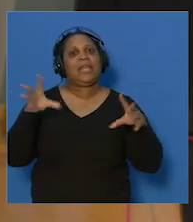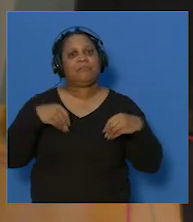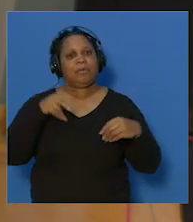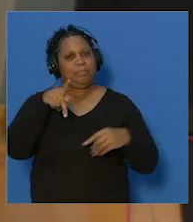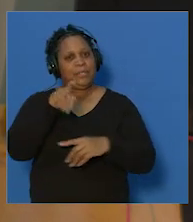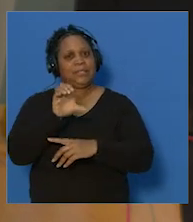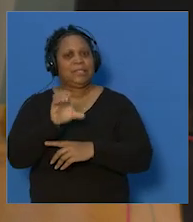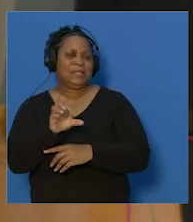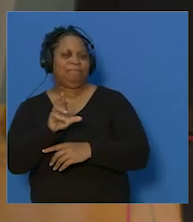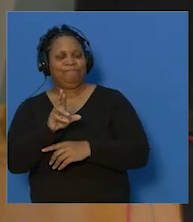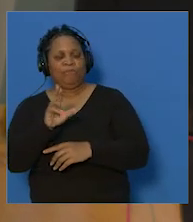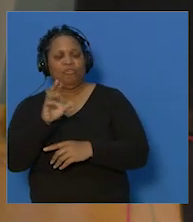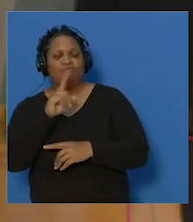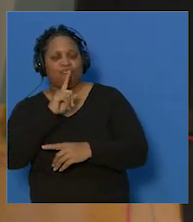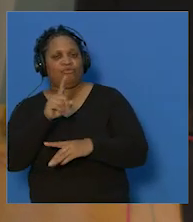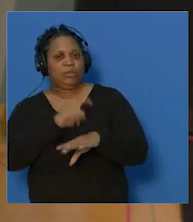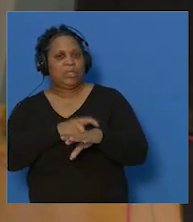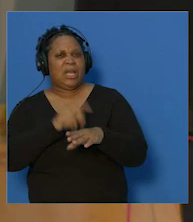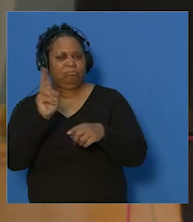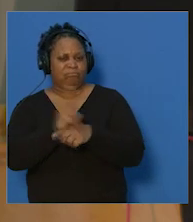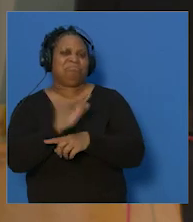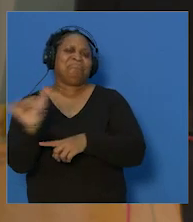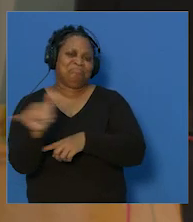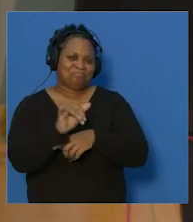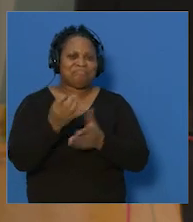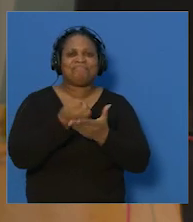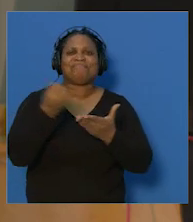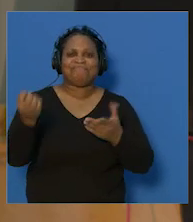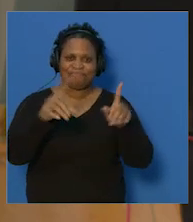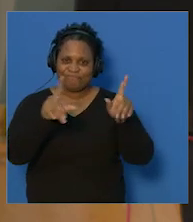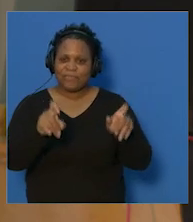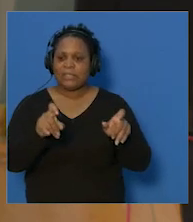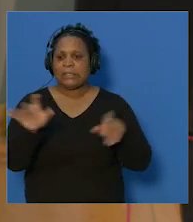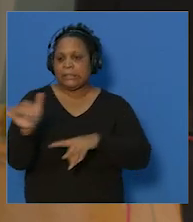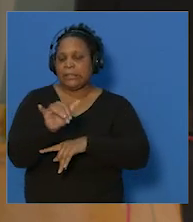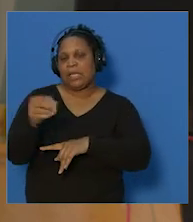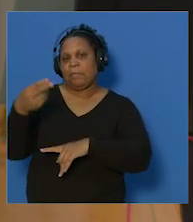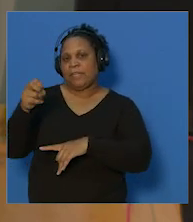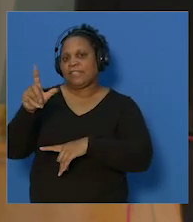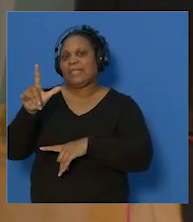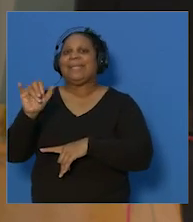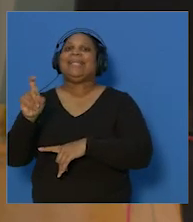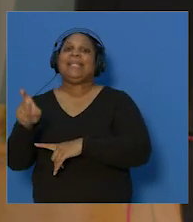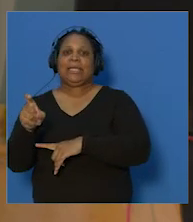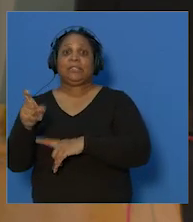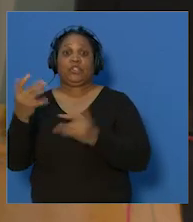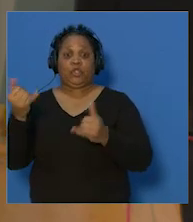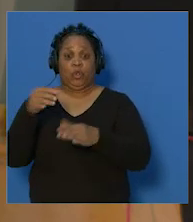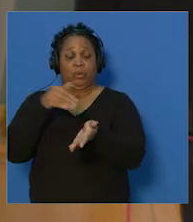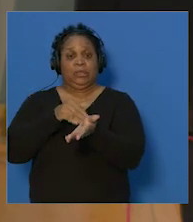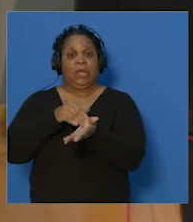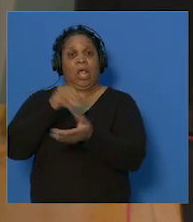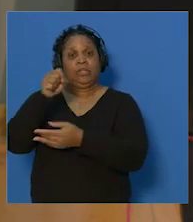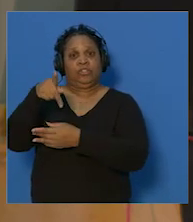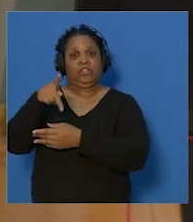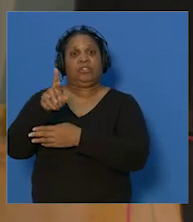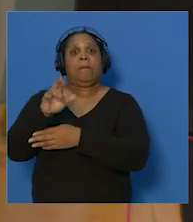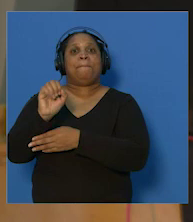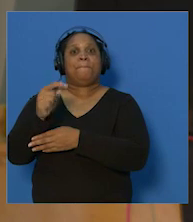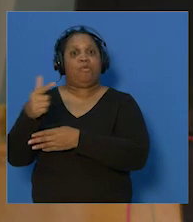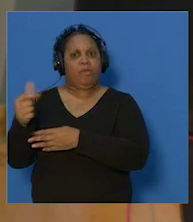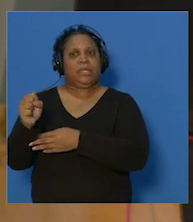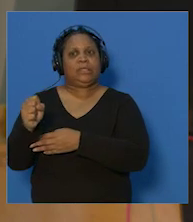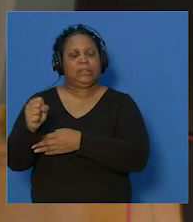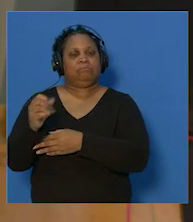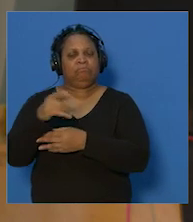real-time equipment and utilizing the same testing mechanisms as Helix Lab. So Dr. Spriggs